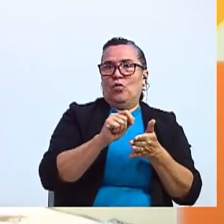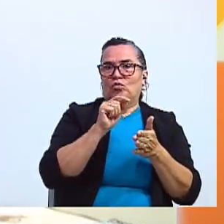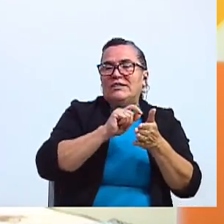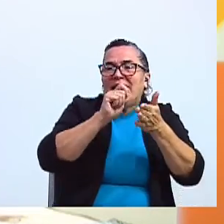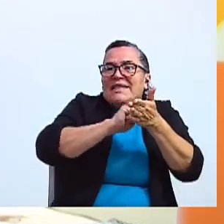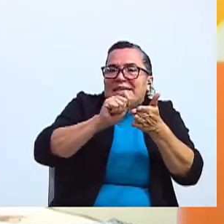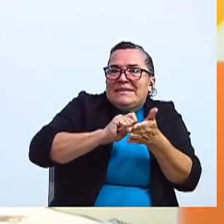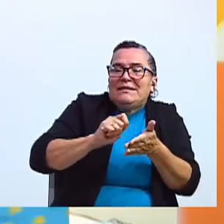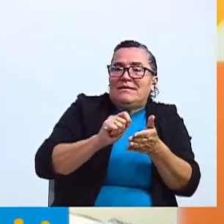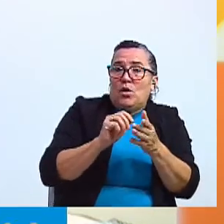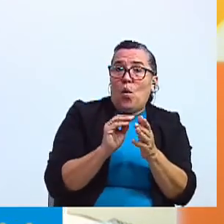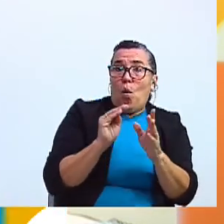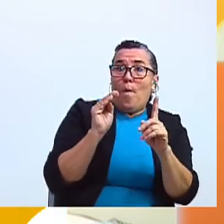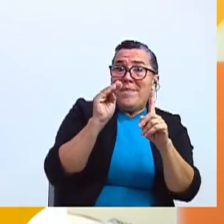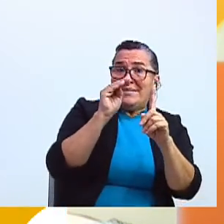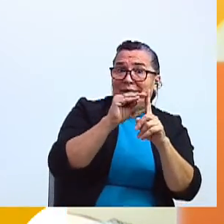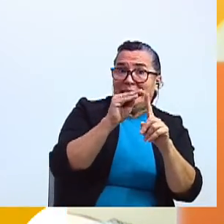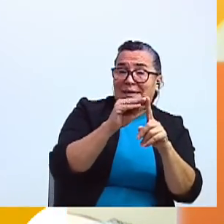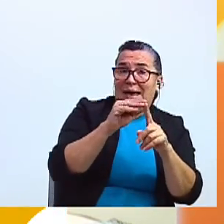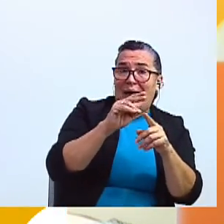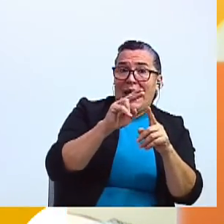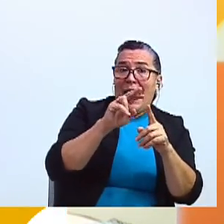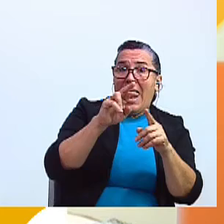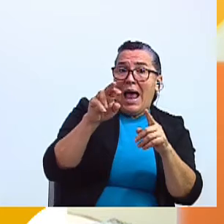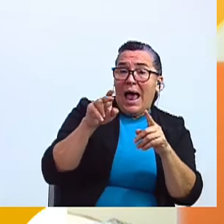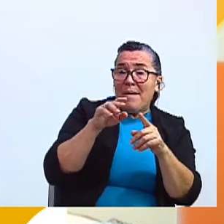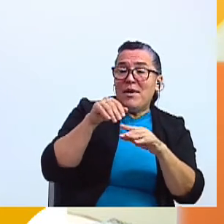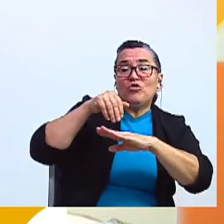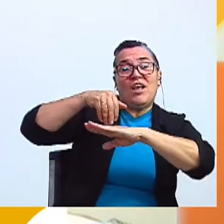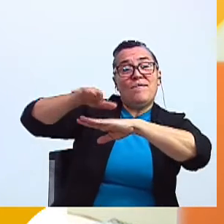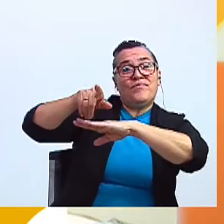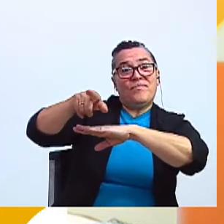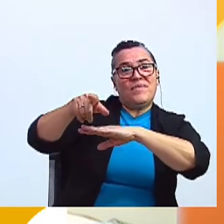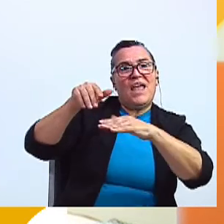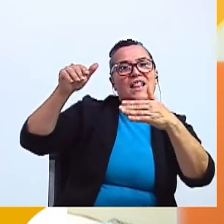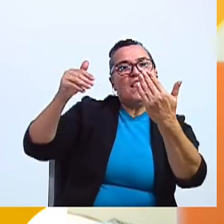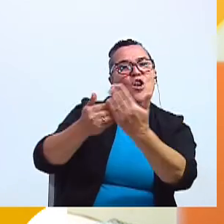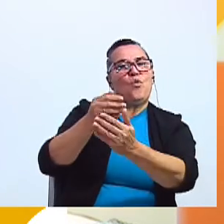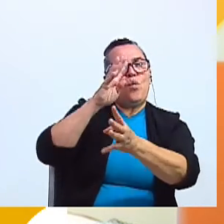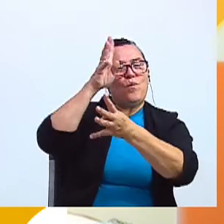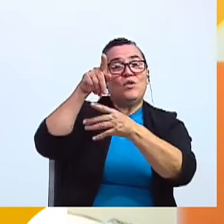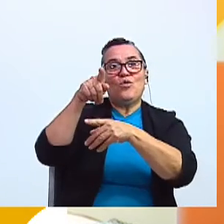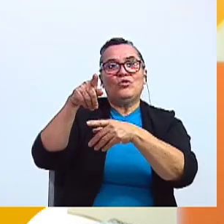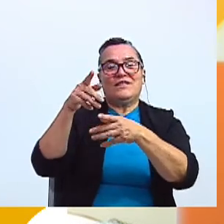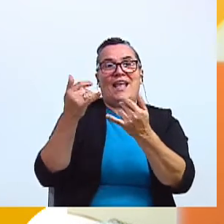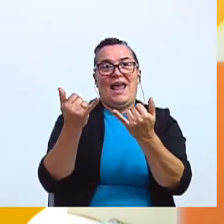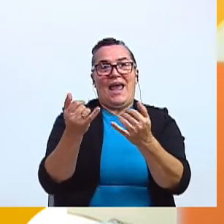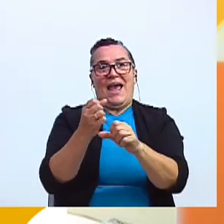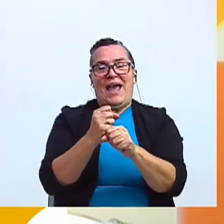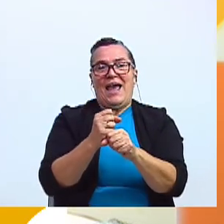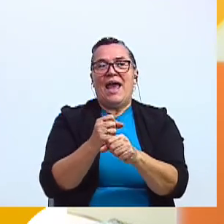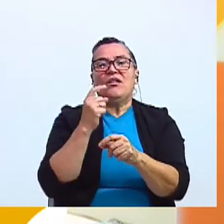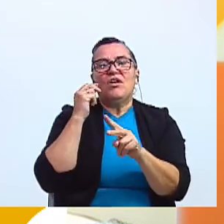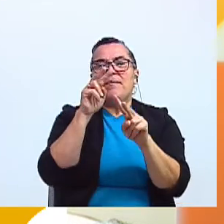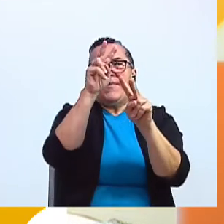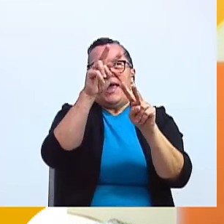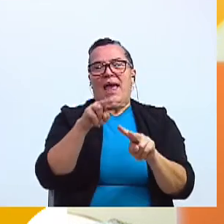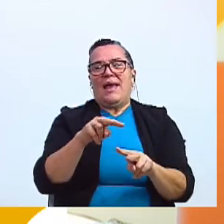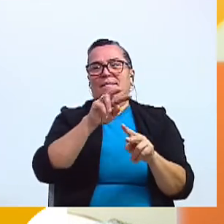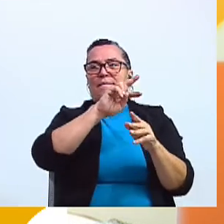going to write a text message to your friends, telling them about the new invention you created. So let's look at the